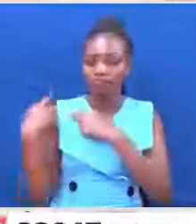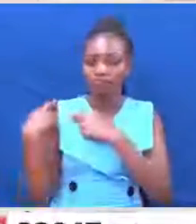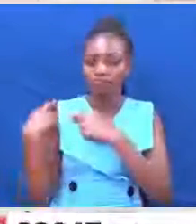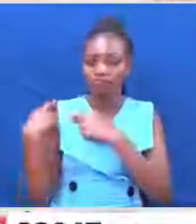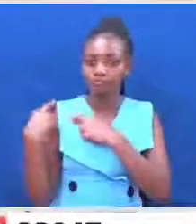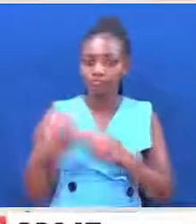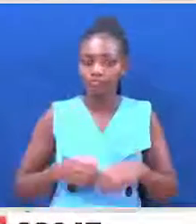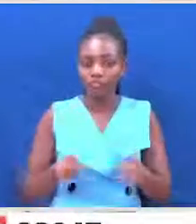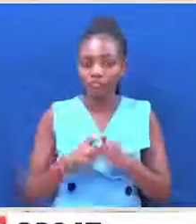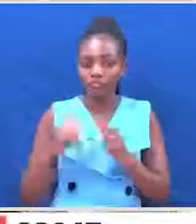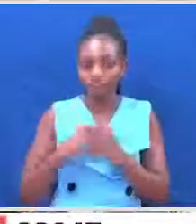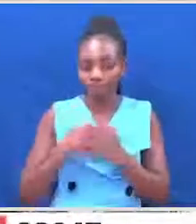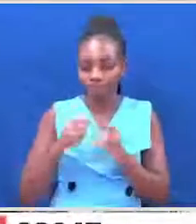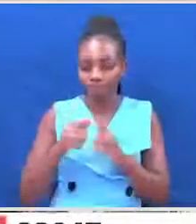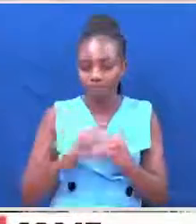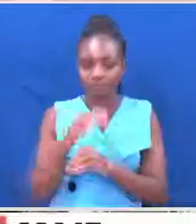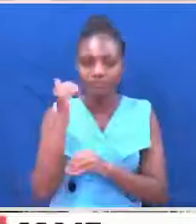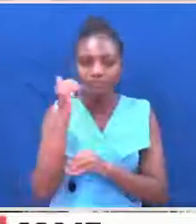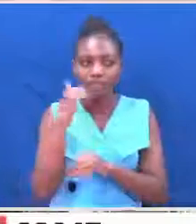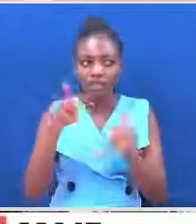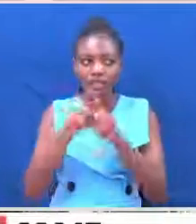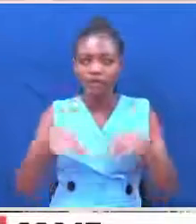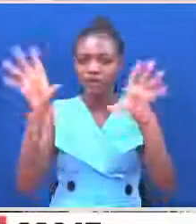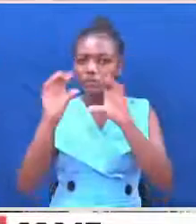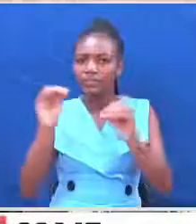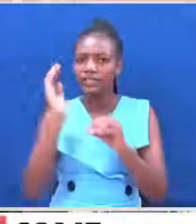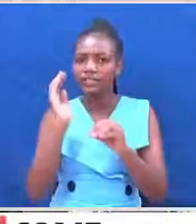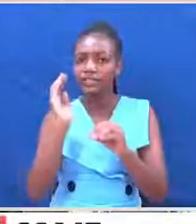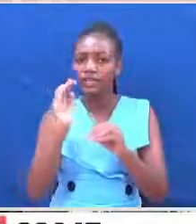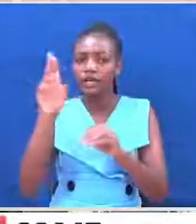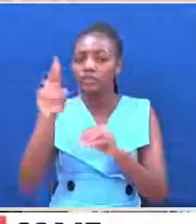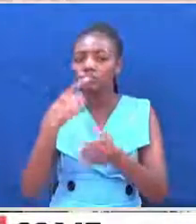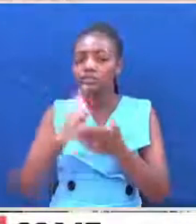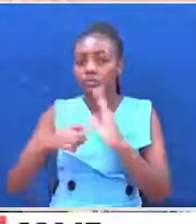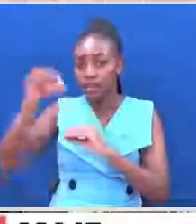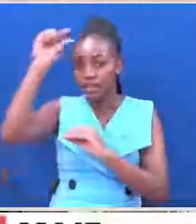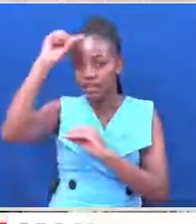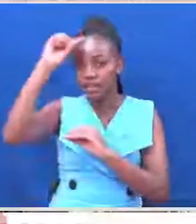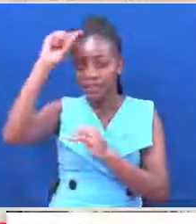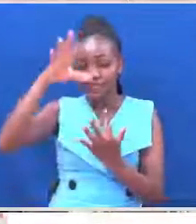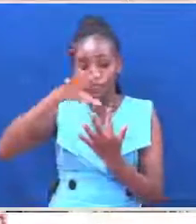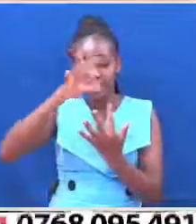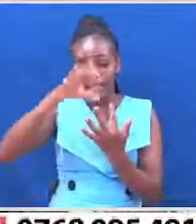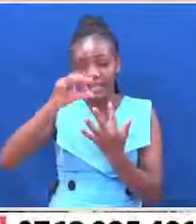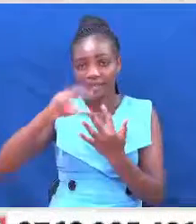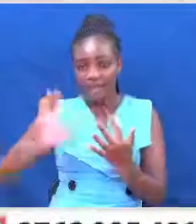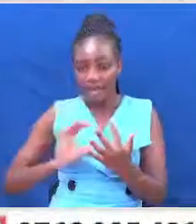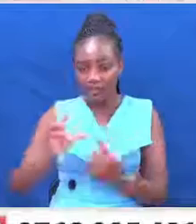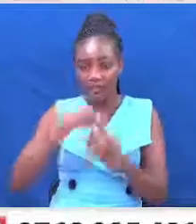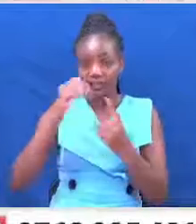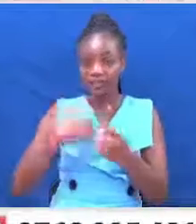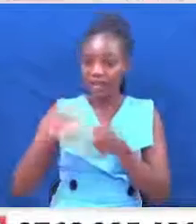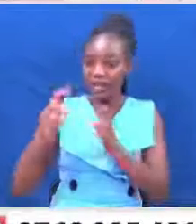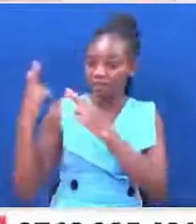the COVID-19 pandemic. Aidha, Rais Kenyatta amesema serikali imeweza kuchagua kamati iliyo na uwezo